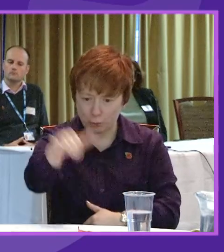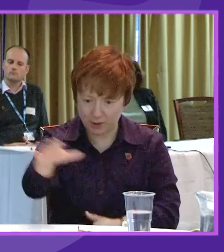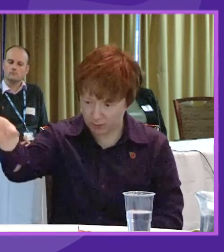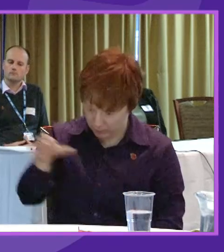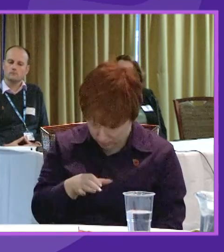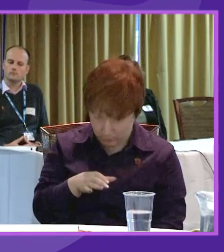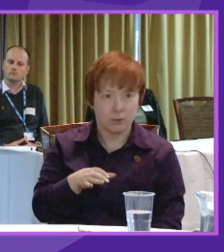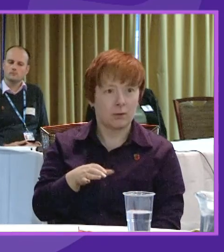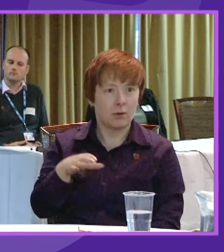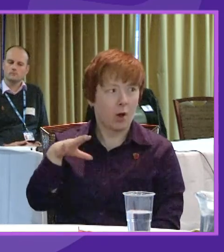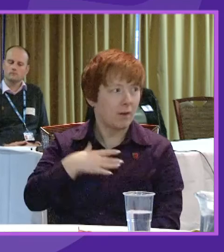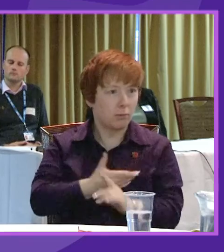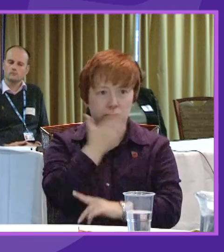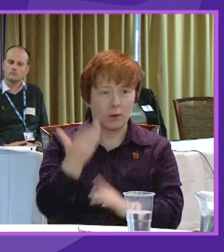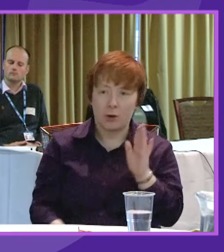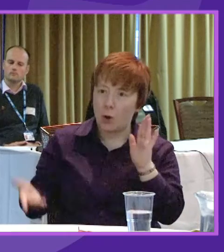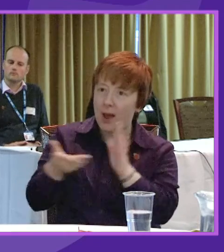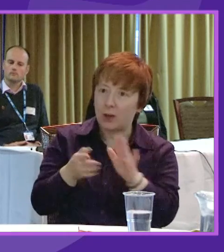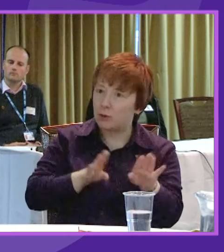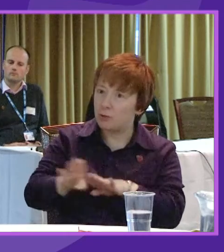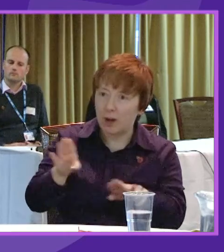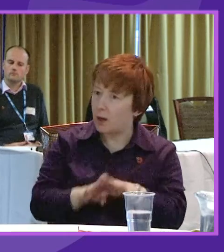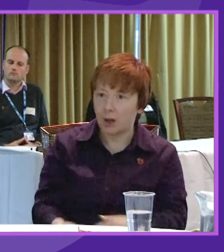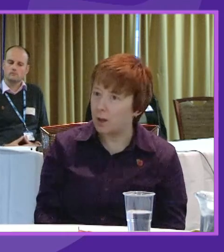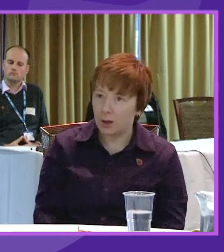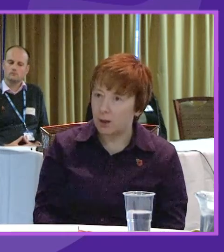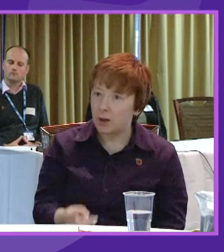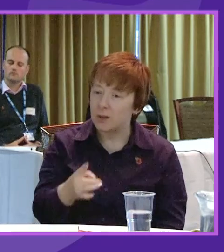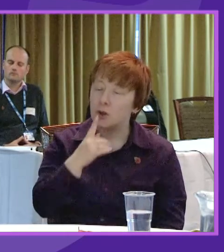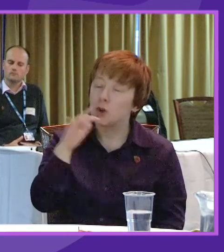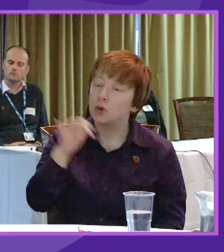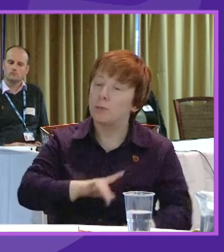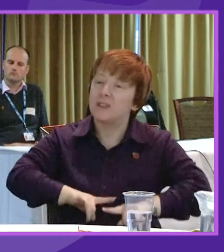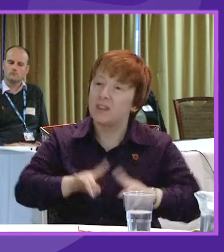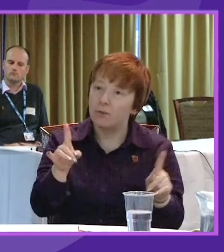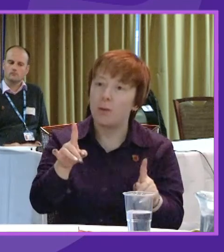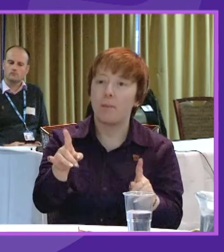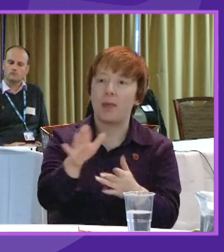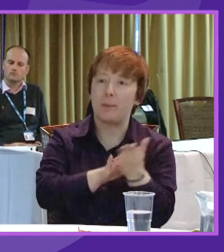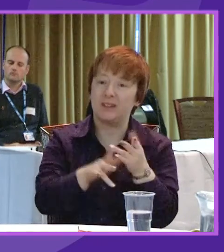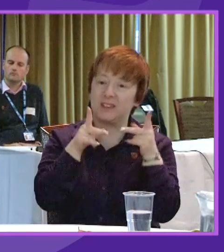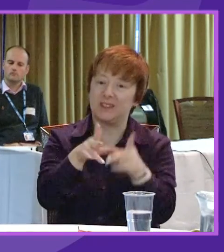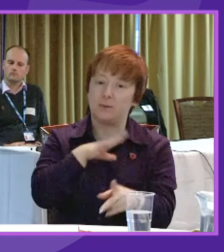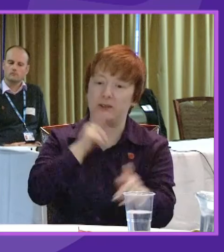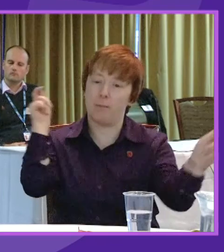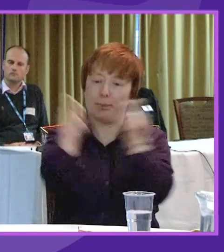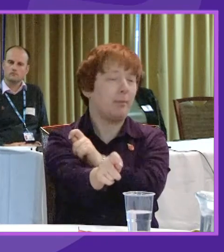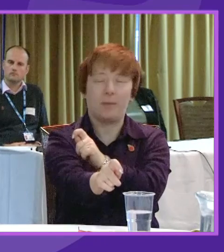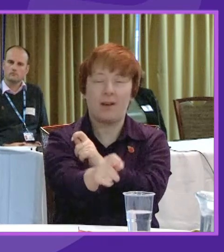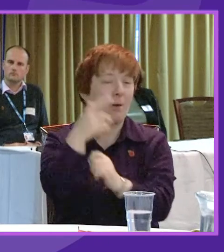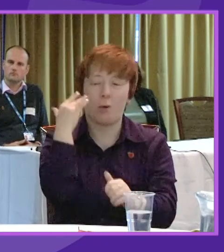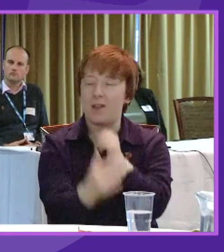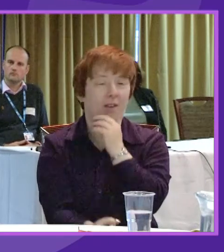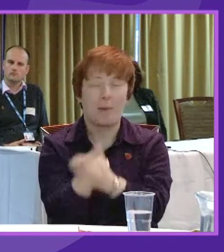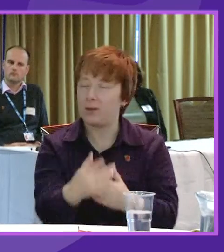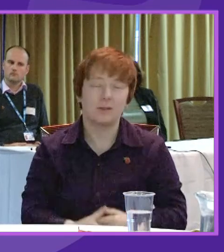training. Things could be done different, but that would require an entire overhaul of how the current system is, which won't happen.